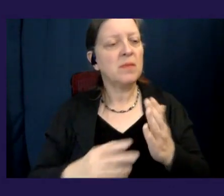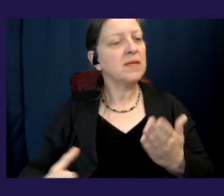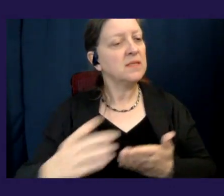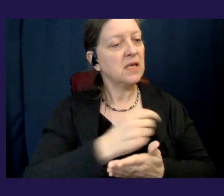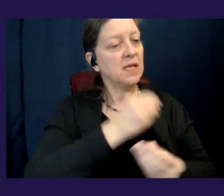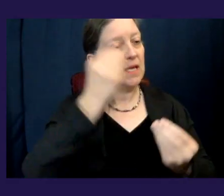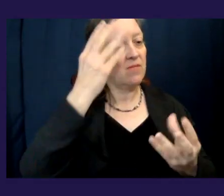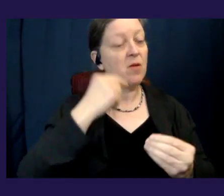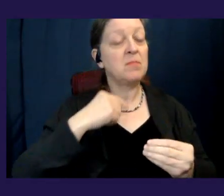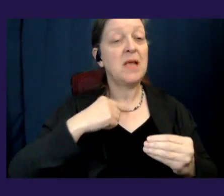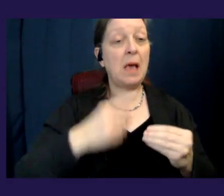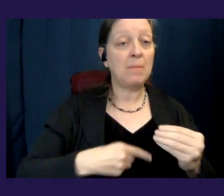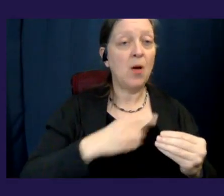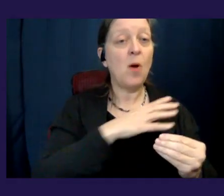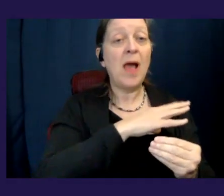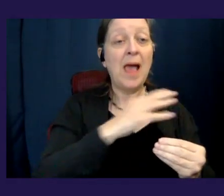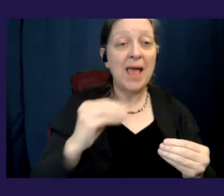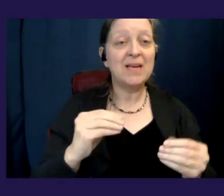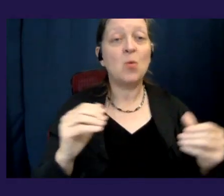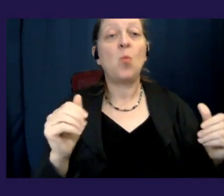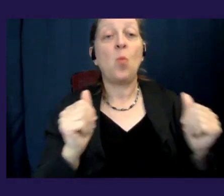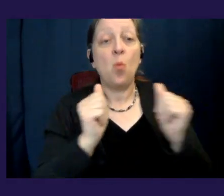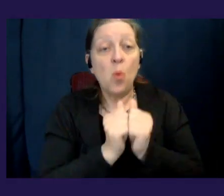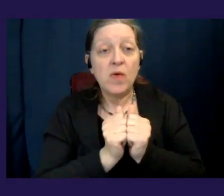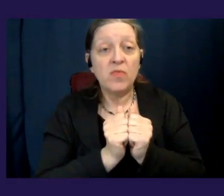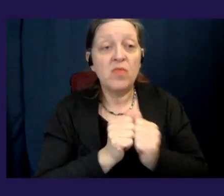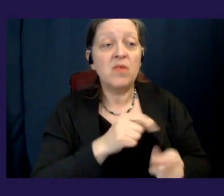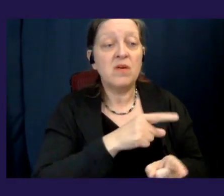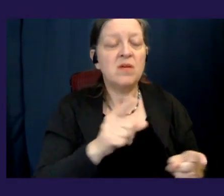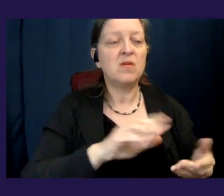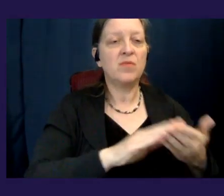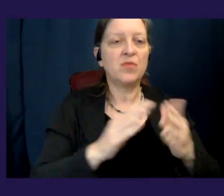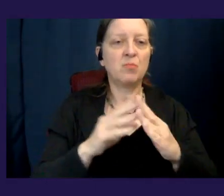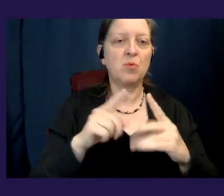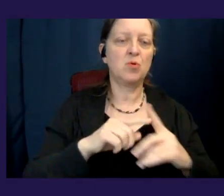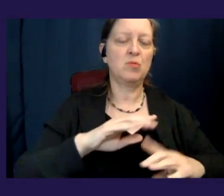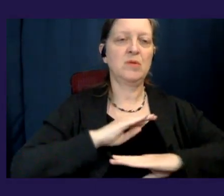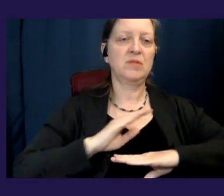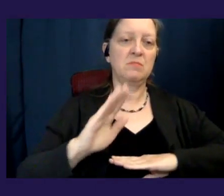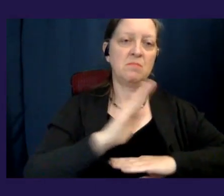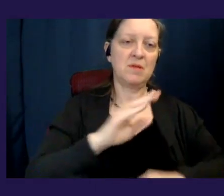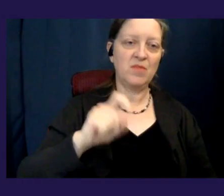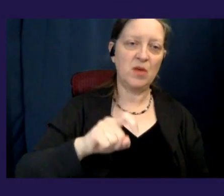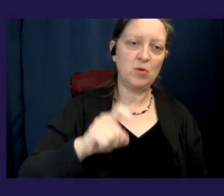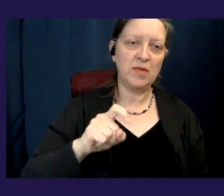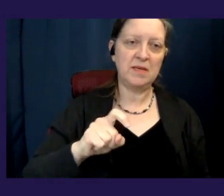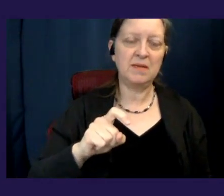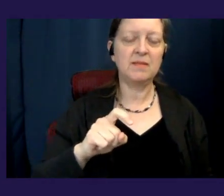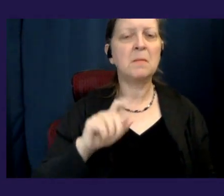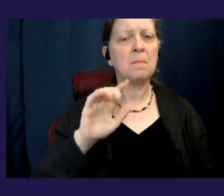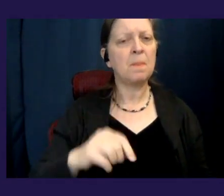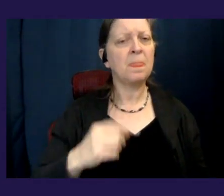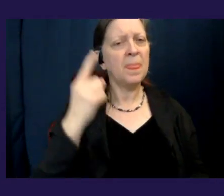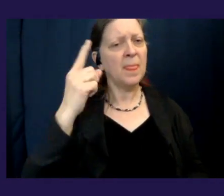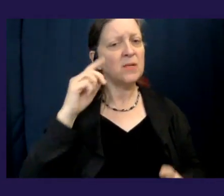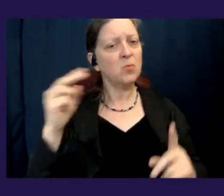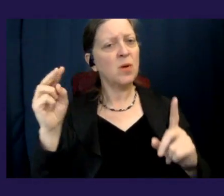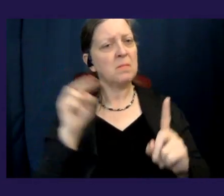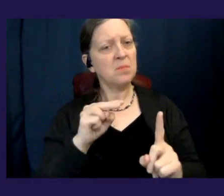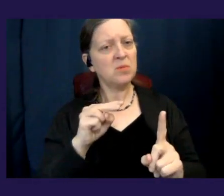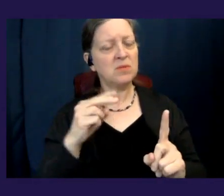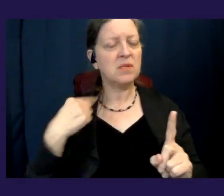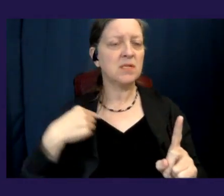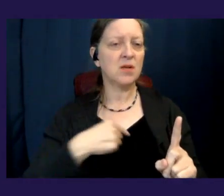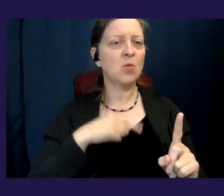with communities to kind of meet their needs. And that's I think a perspective that I think we need to really